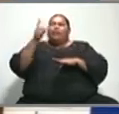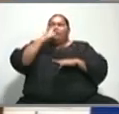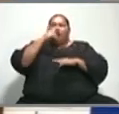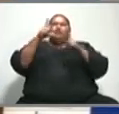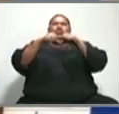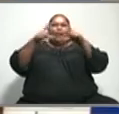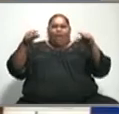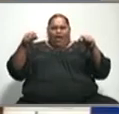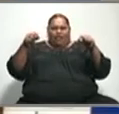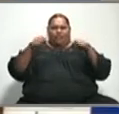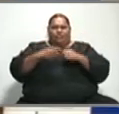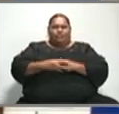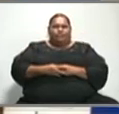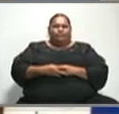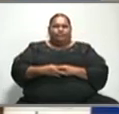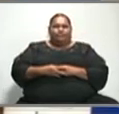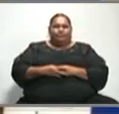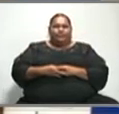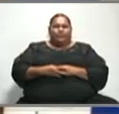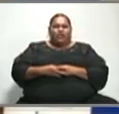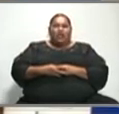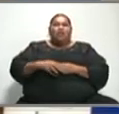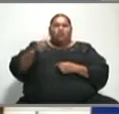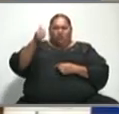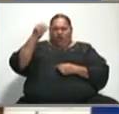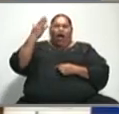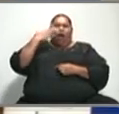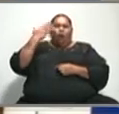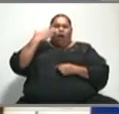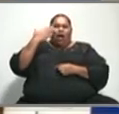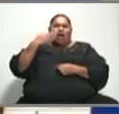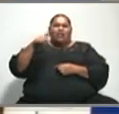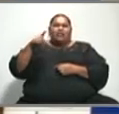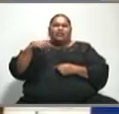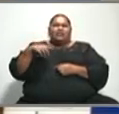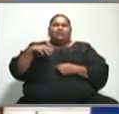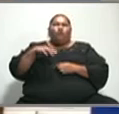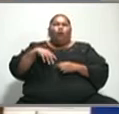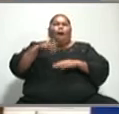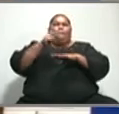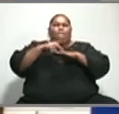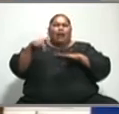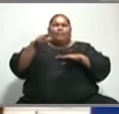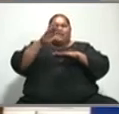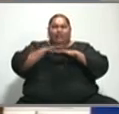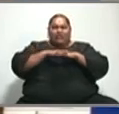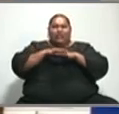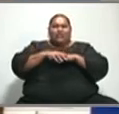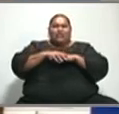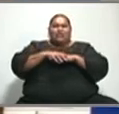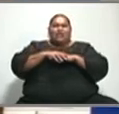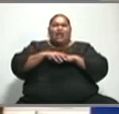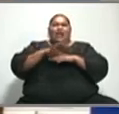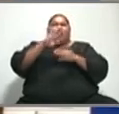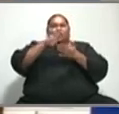Japan. As you may be aware, this week it is dedicated to Parliament sitting, and our